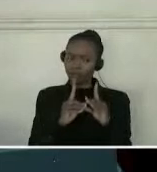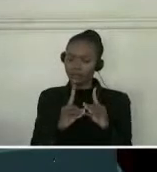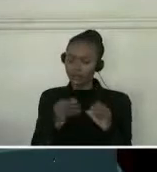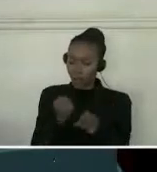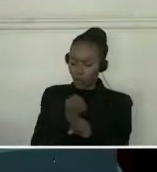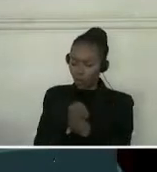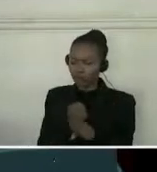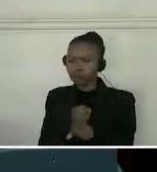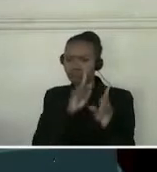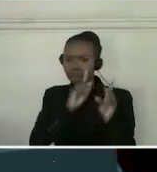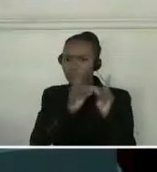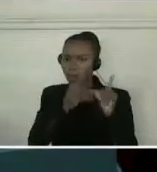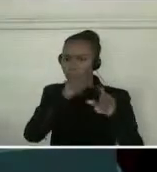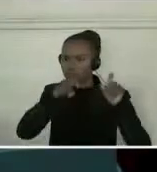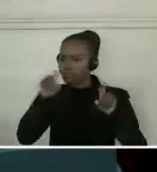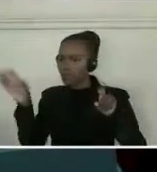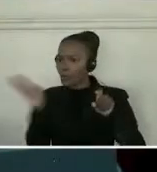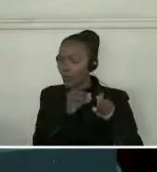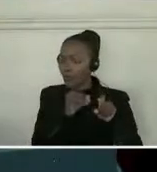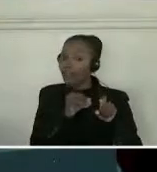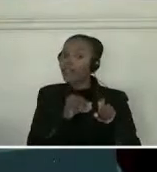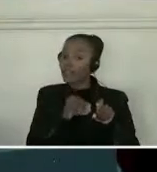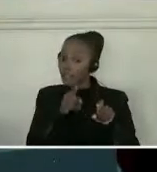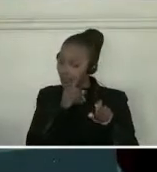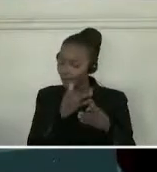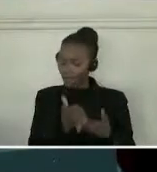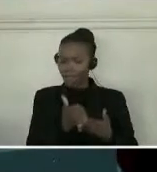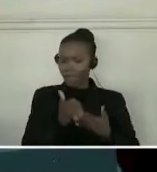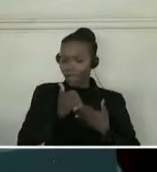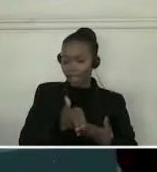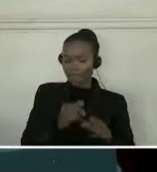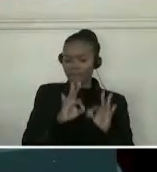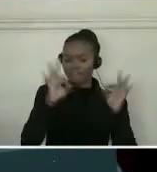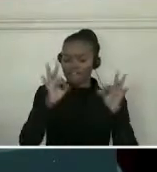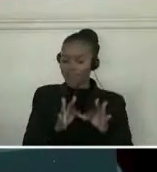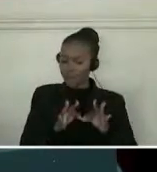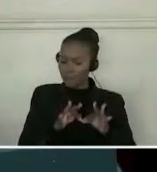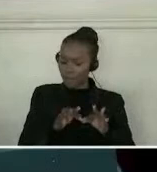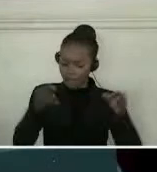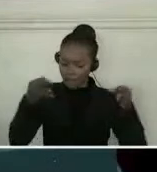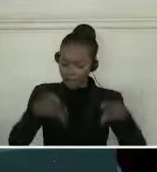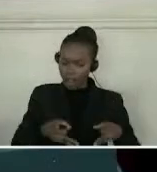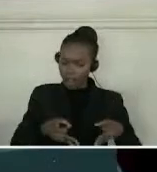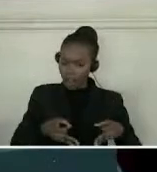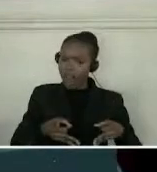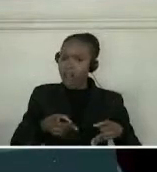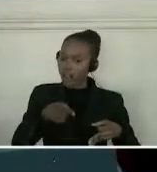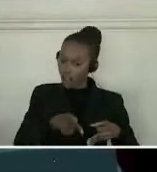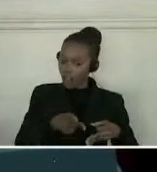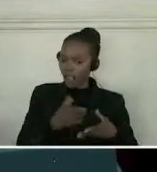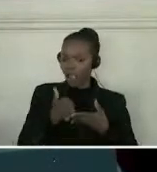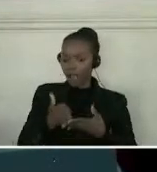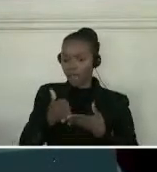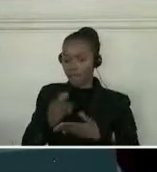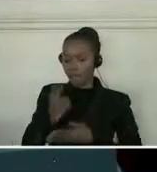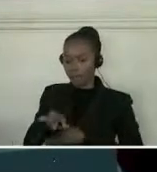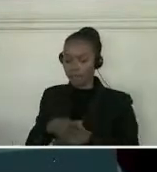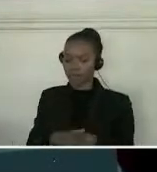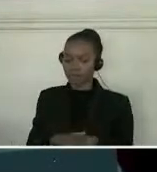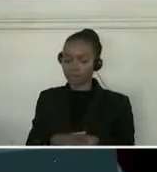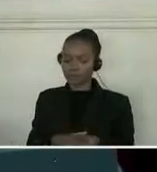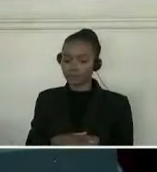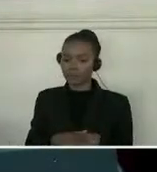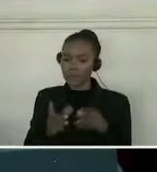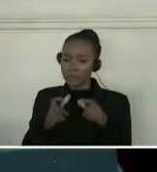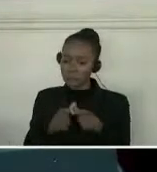rebuild their relatives in angova epec field hosting of nature events